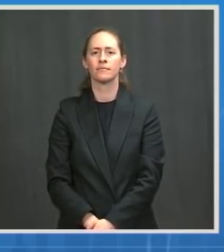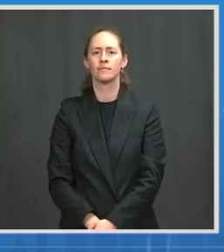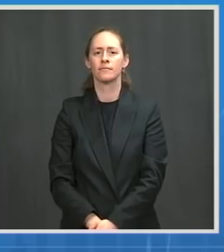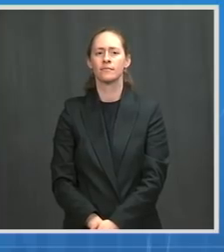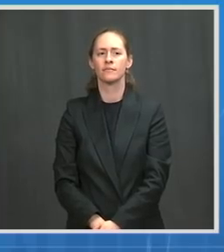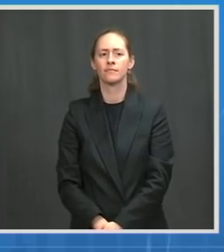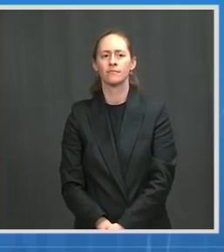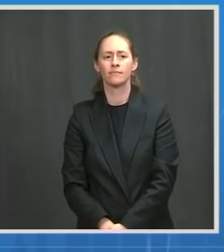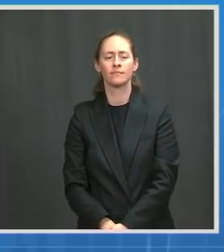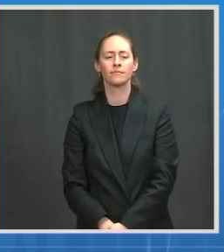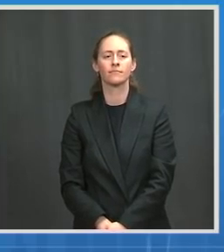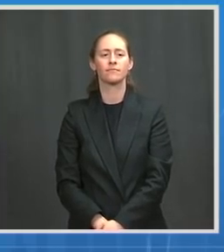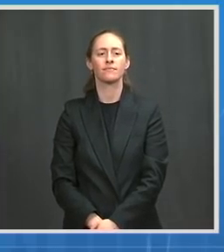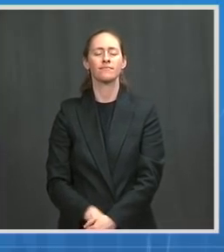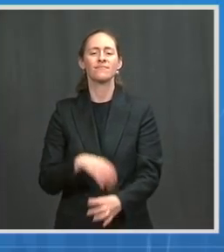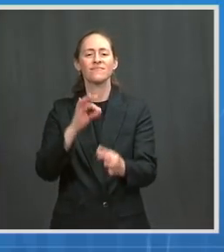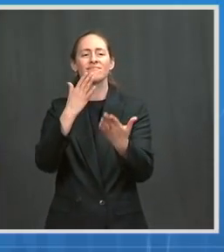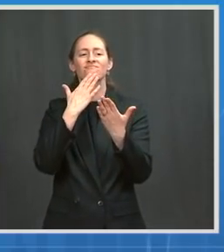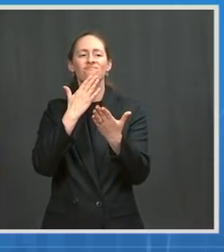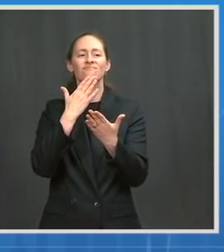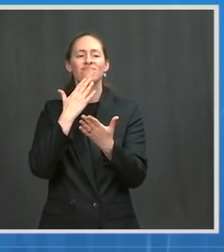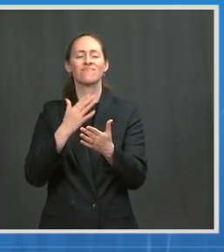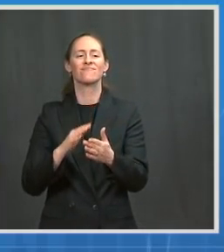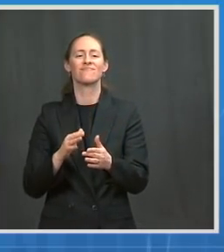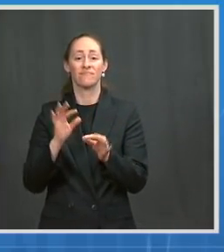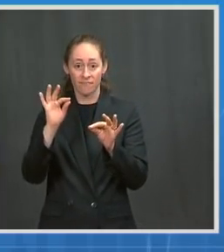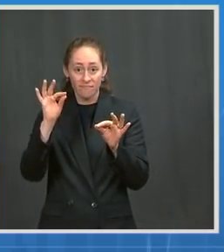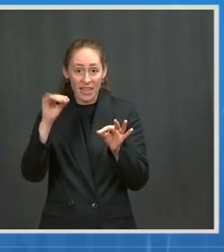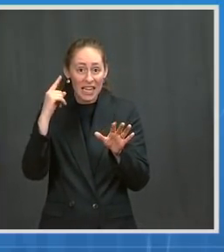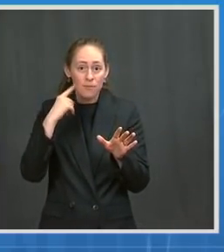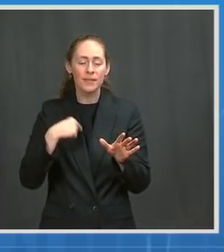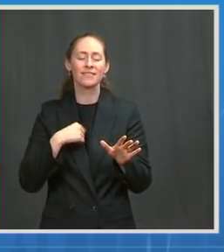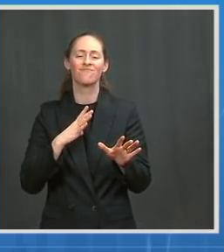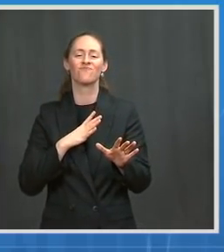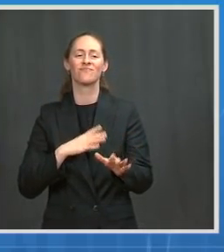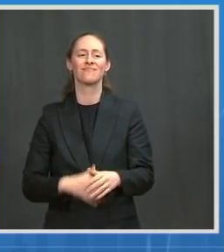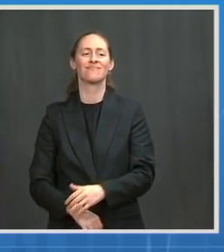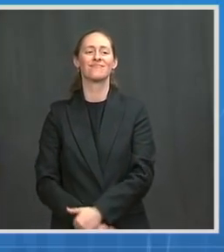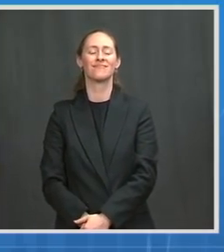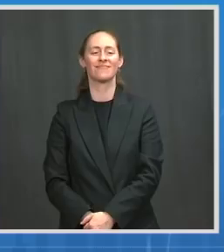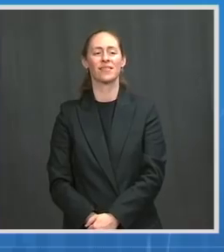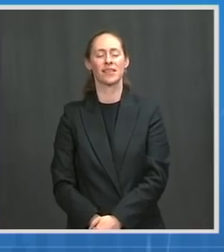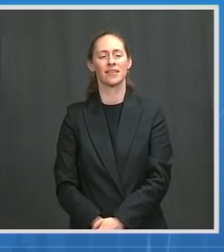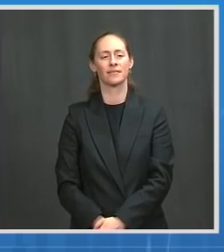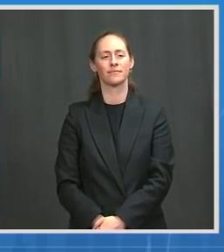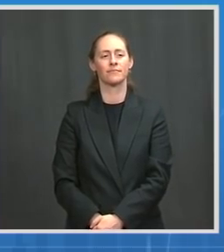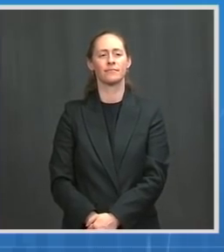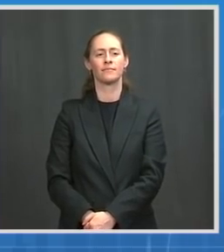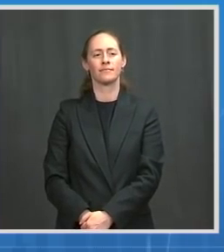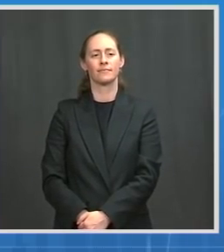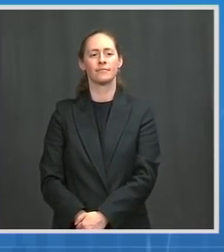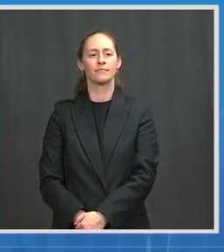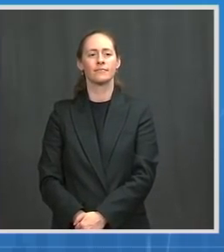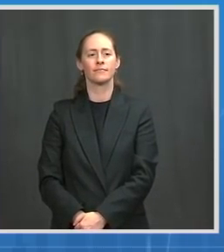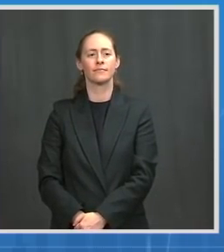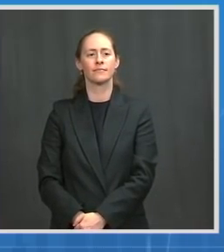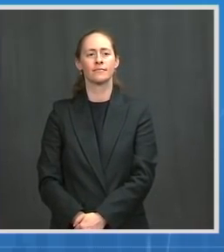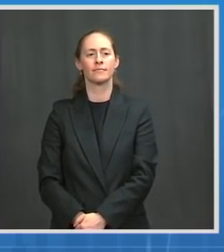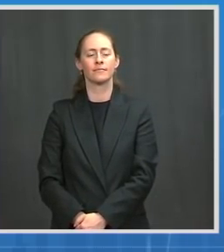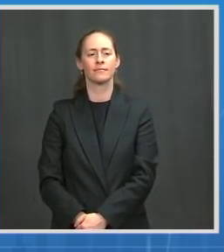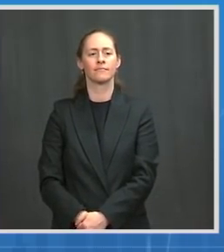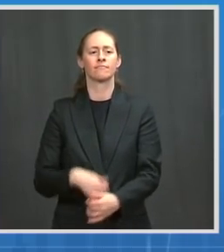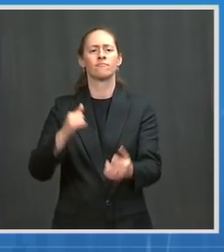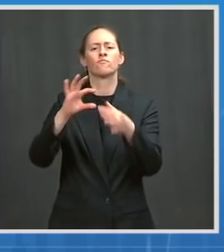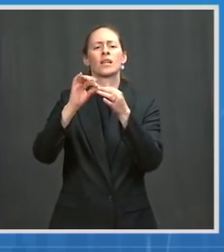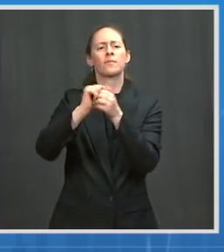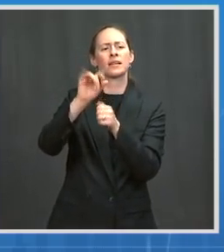Thank you so much. Can you hear me? Yes. Thank you so much, Kevin. About the 80 million doses of COVID that